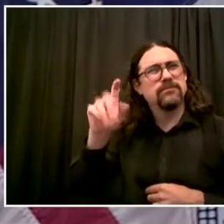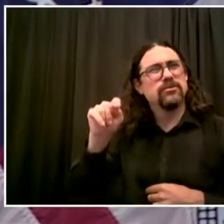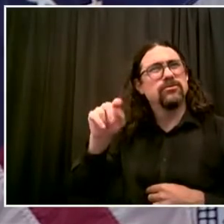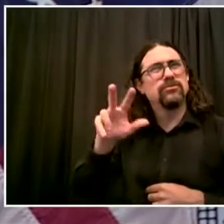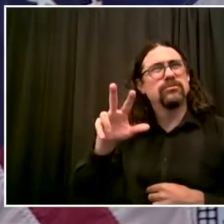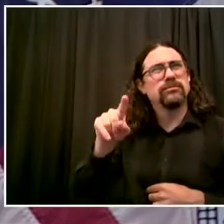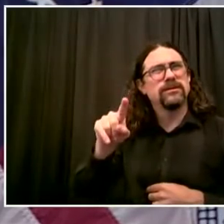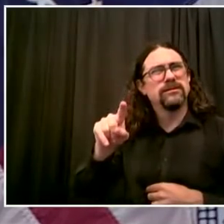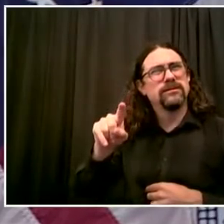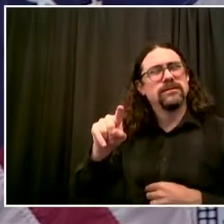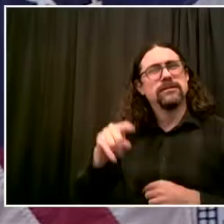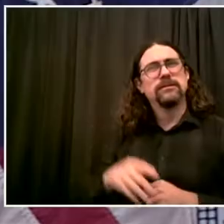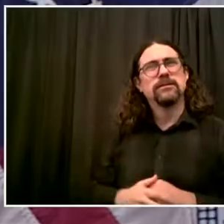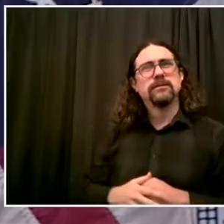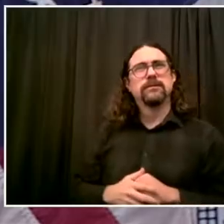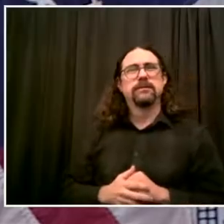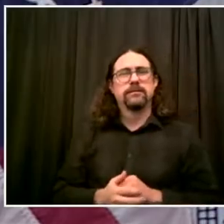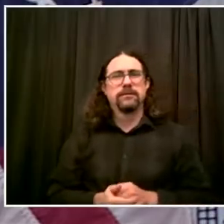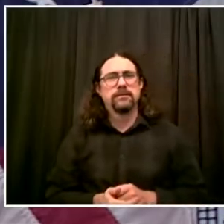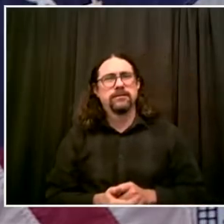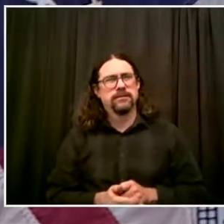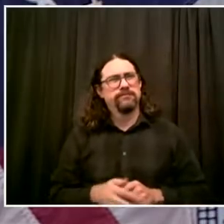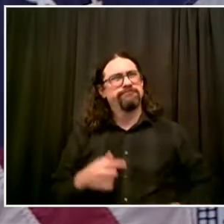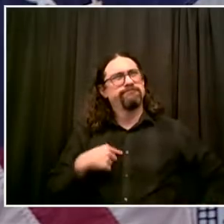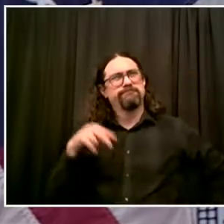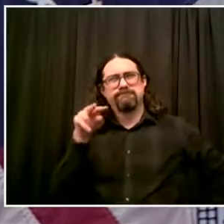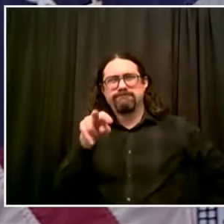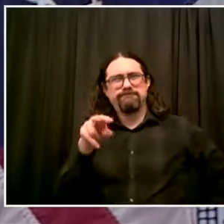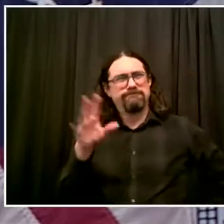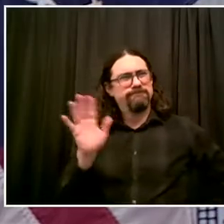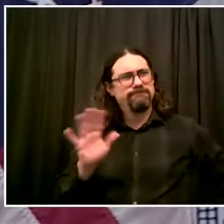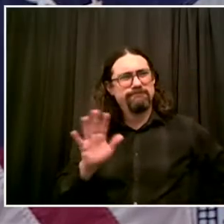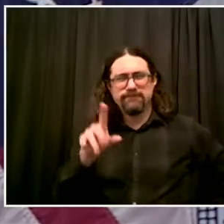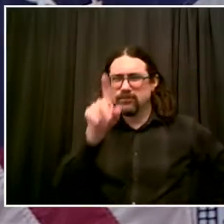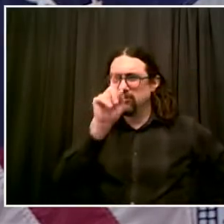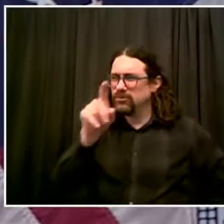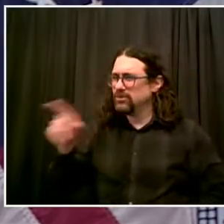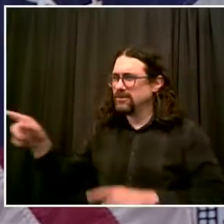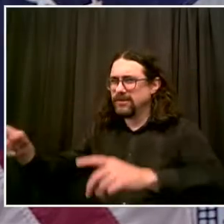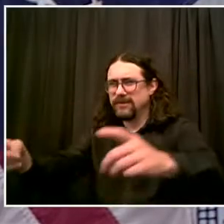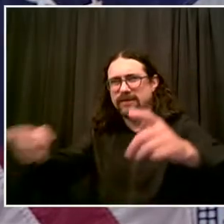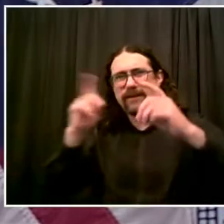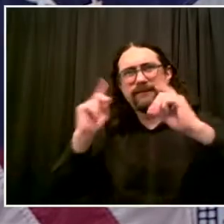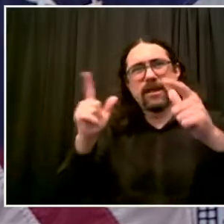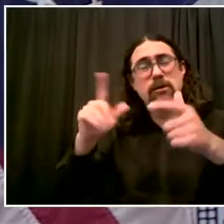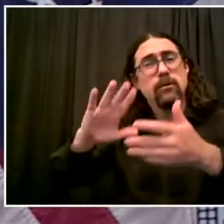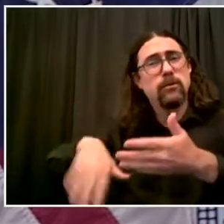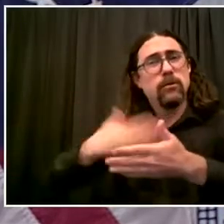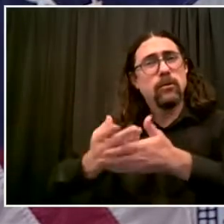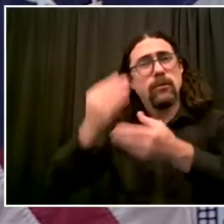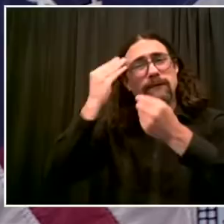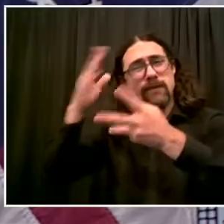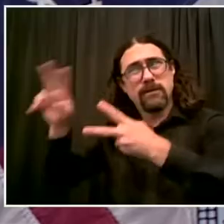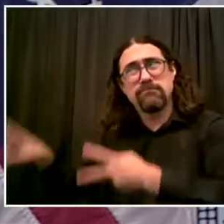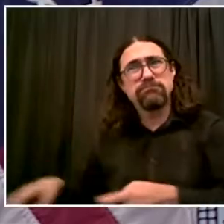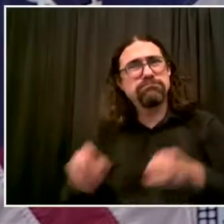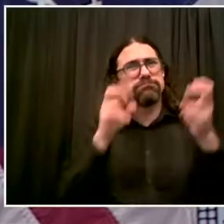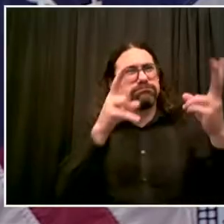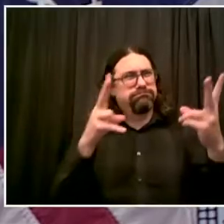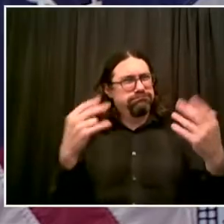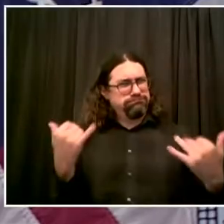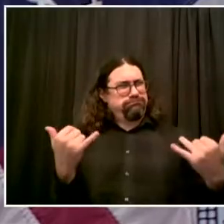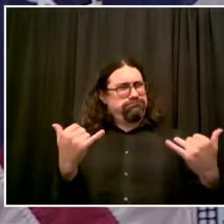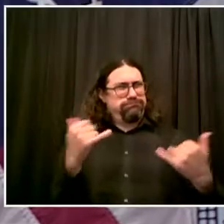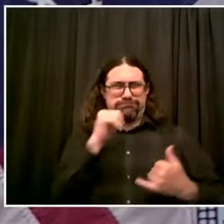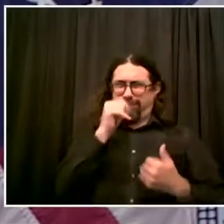the 50A repeal hasn't taken root yet. Yeah, Andrew, the 50A repeal happened just days ago, to be clear. But